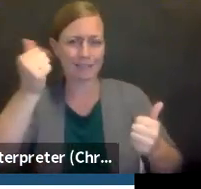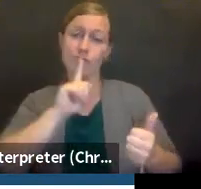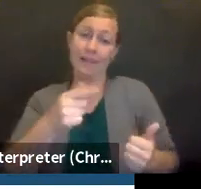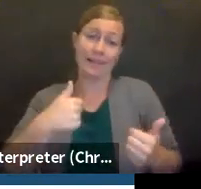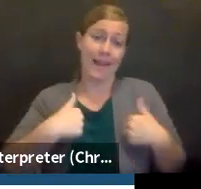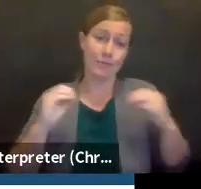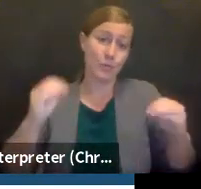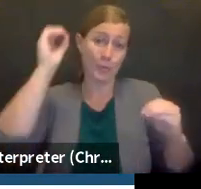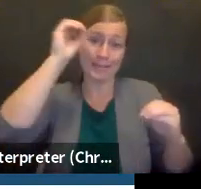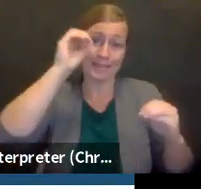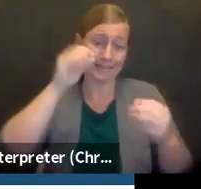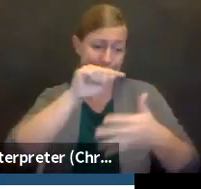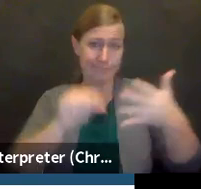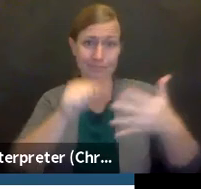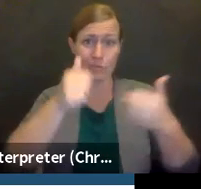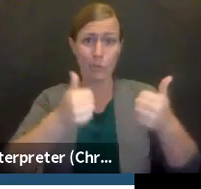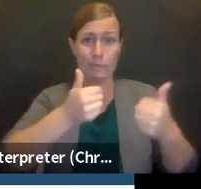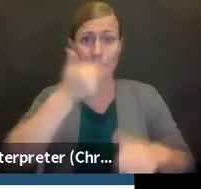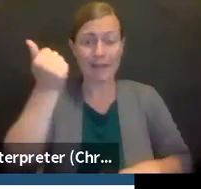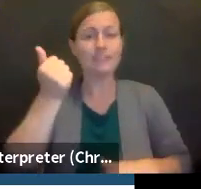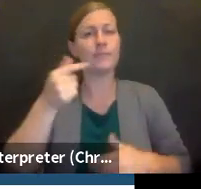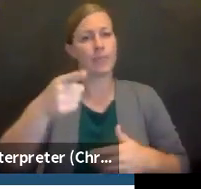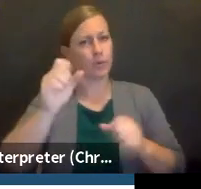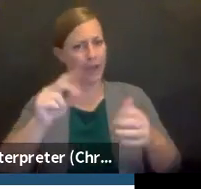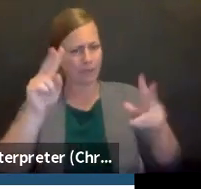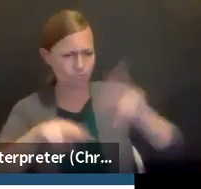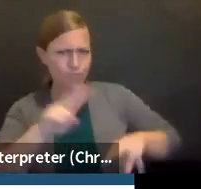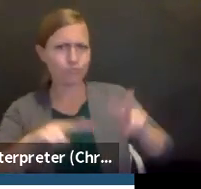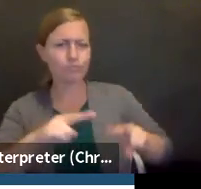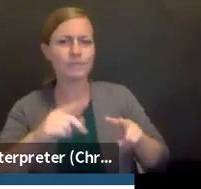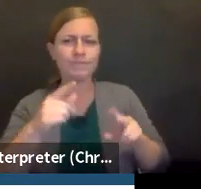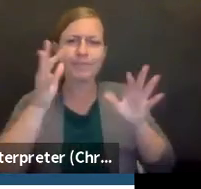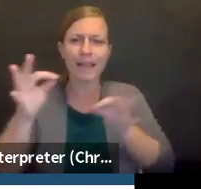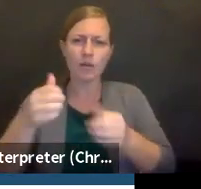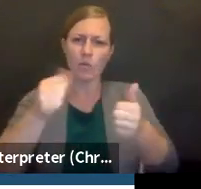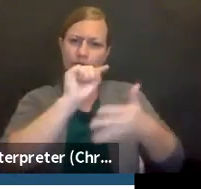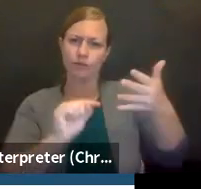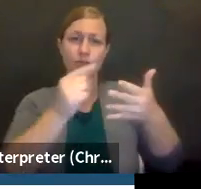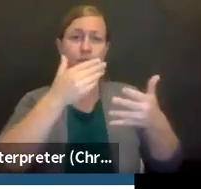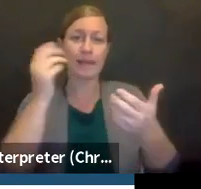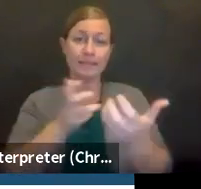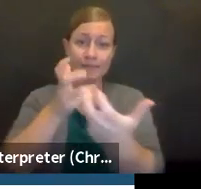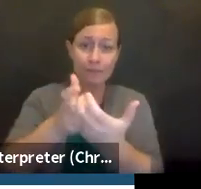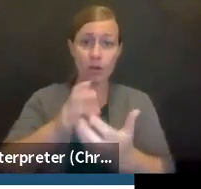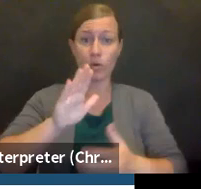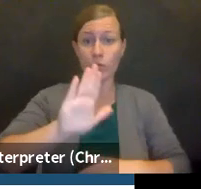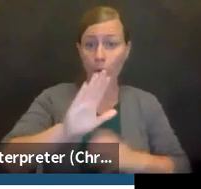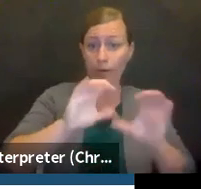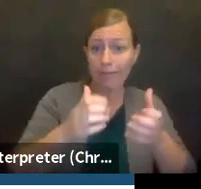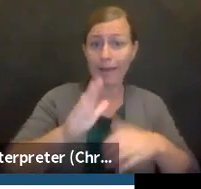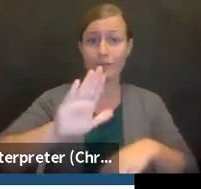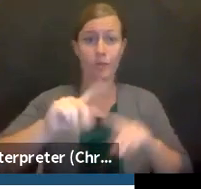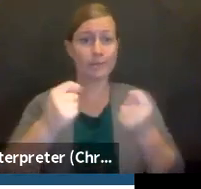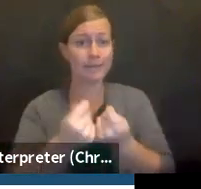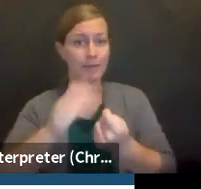list, decide which ones work best for you, for your team, for your administrator, for your school. And I'm sure there's probably a lot of you